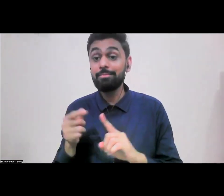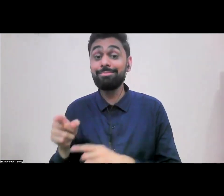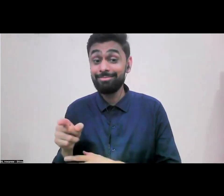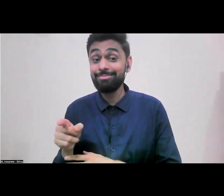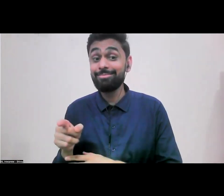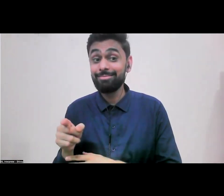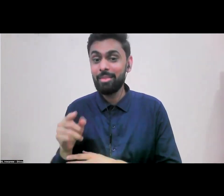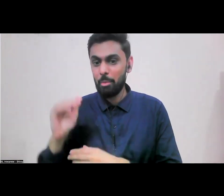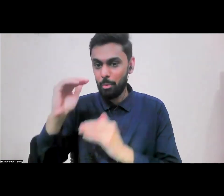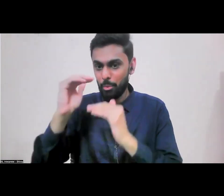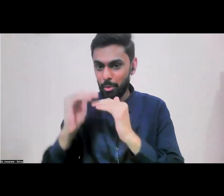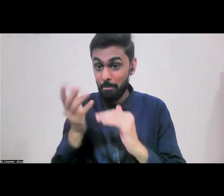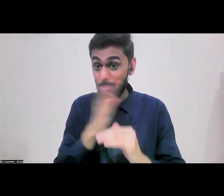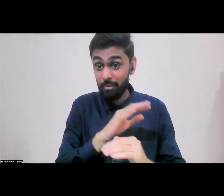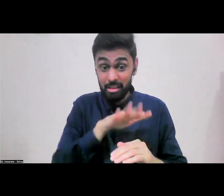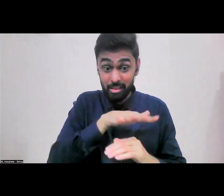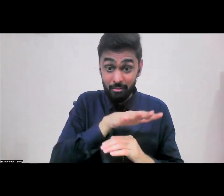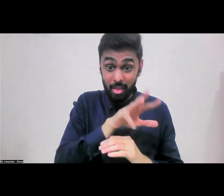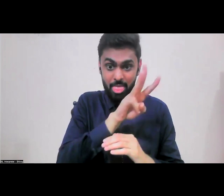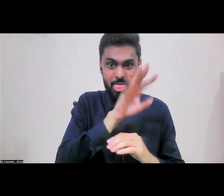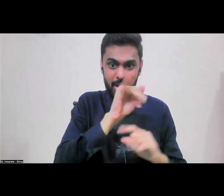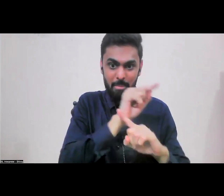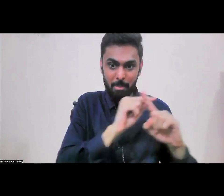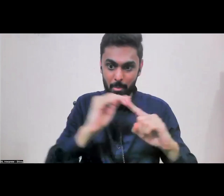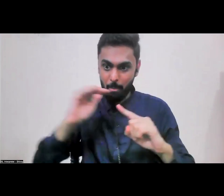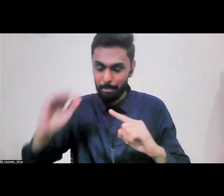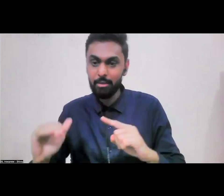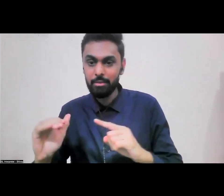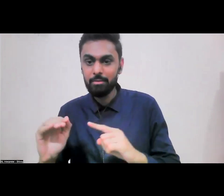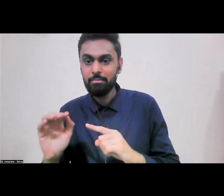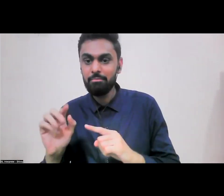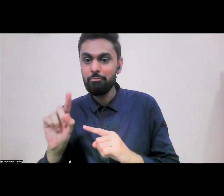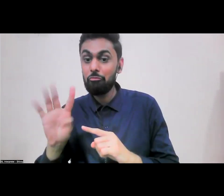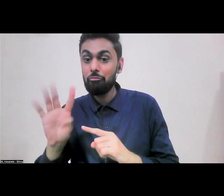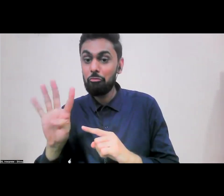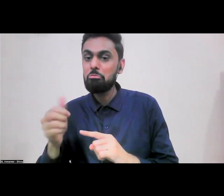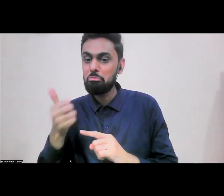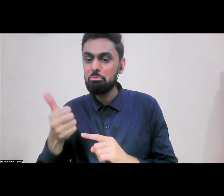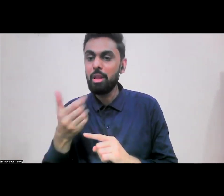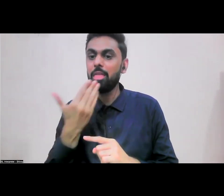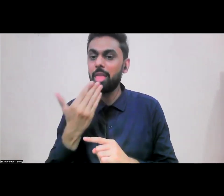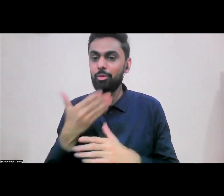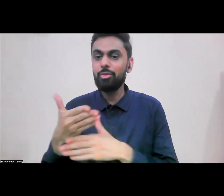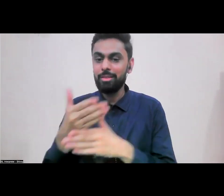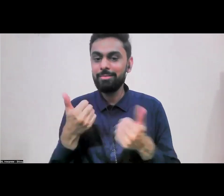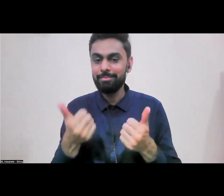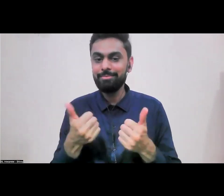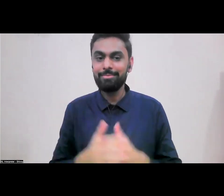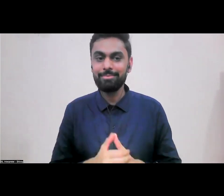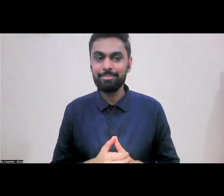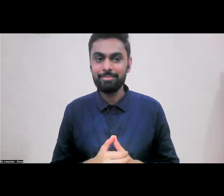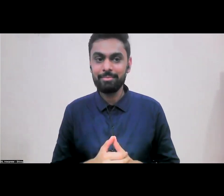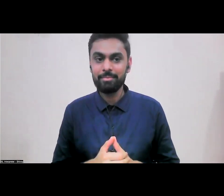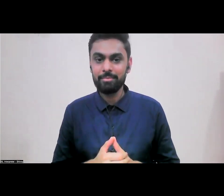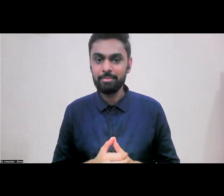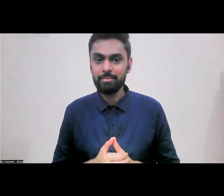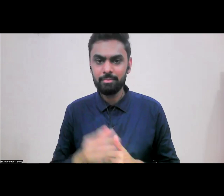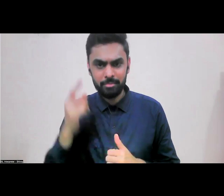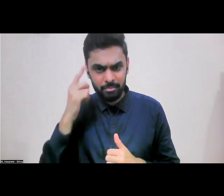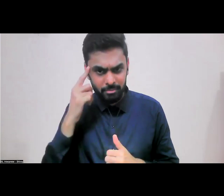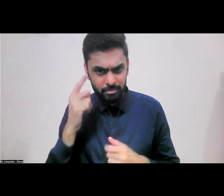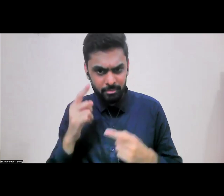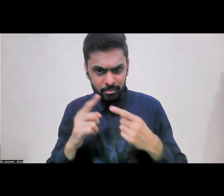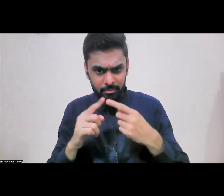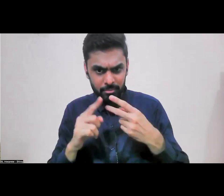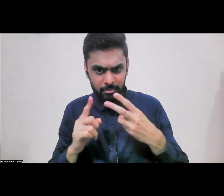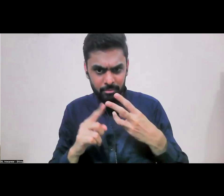dropped from 26%, which is good. So thank you so much for that. Very useful. And I think, is this the last of the